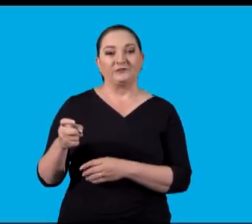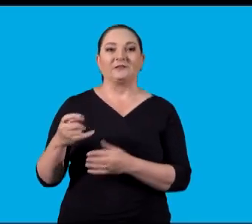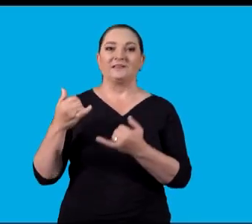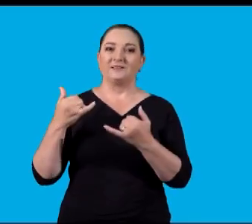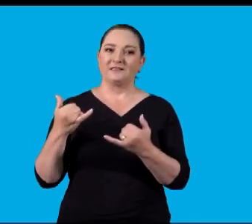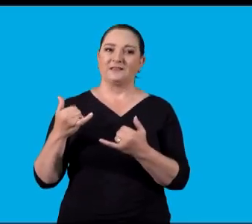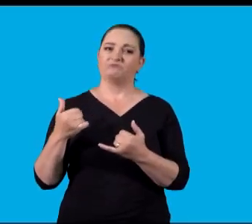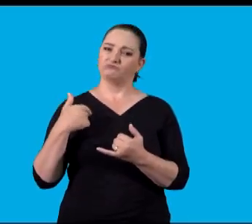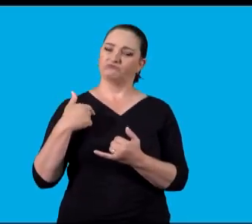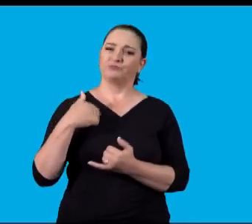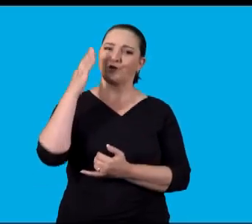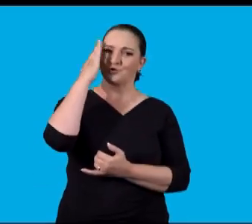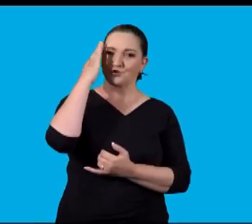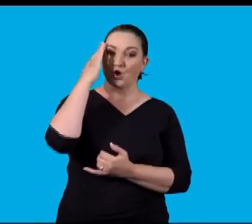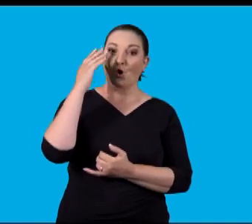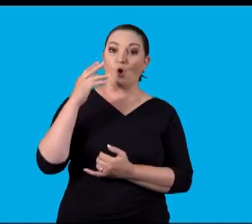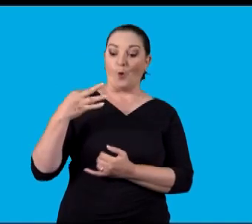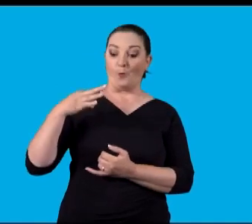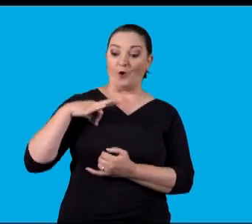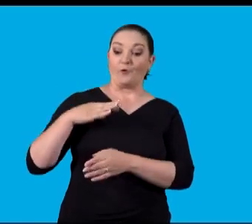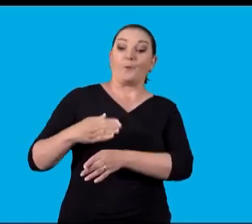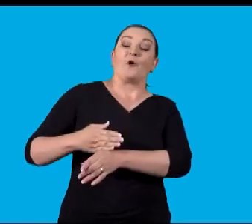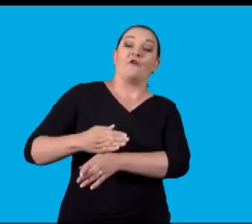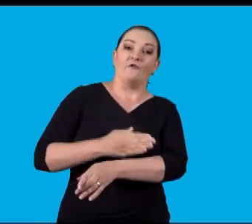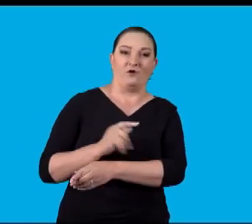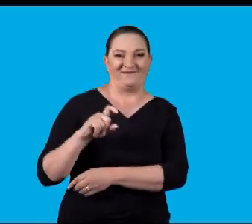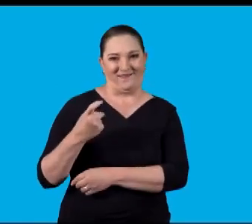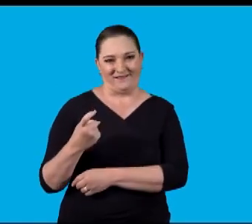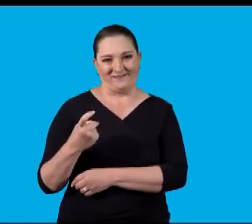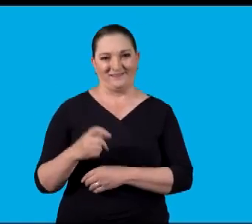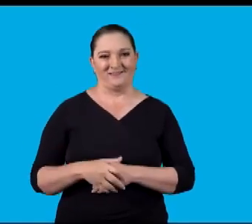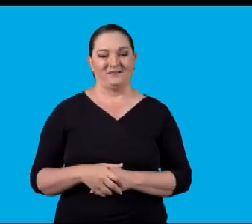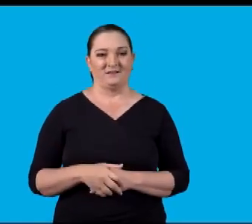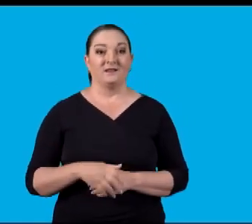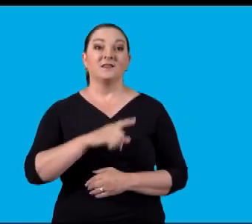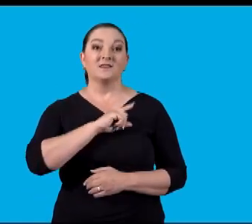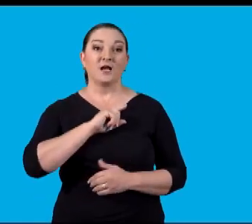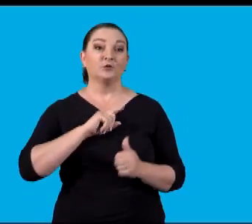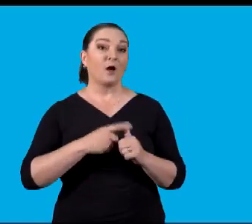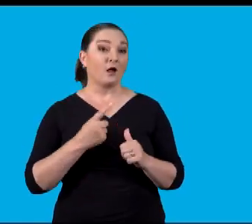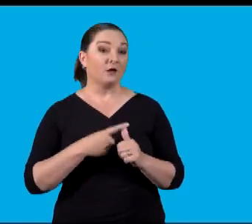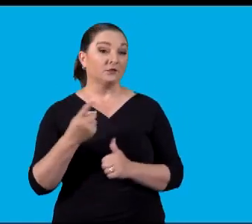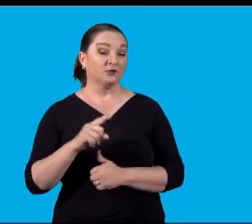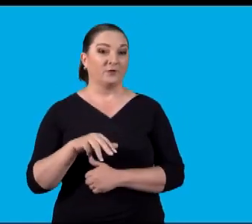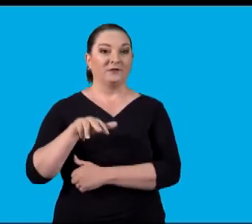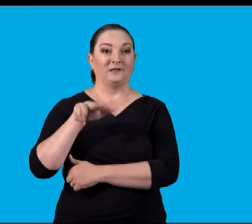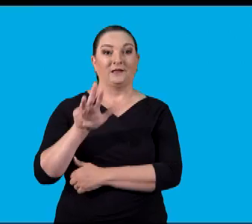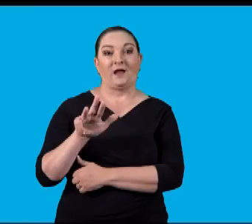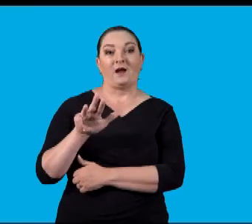back now to my profit before tax, which in this case is going to be